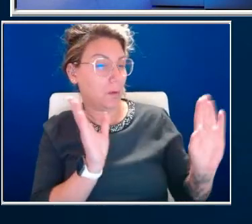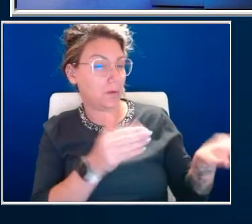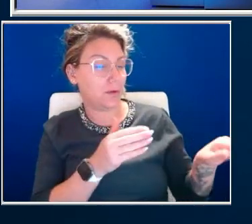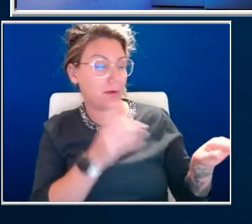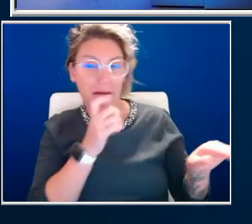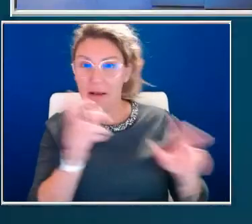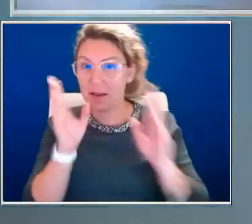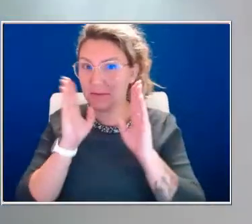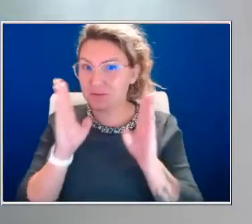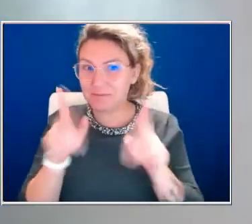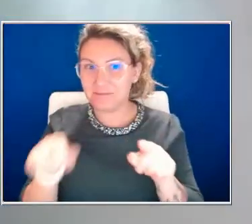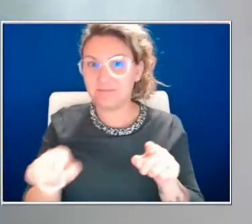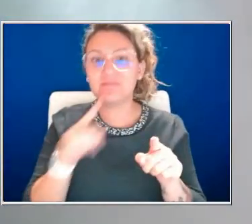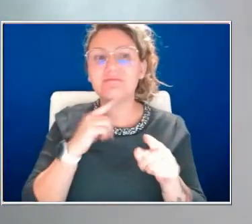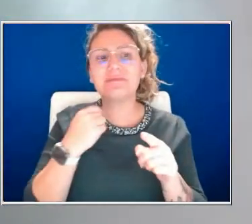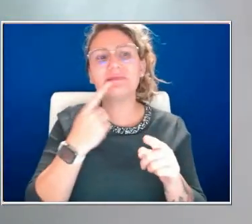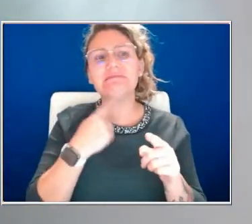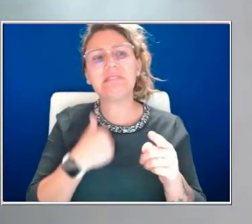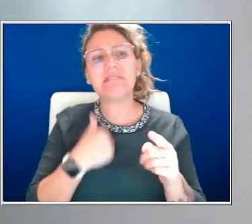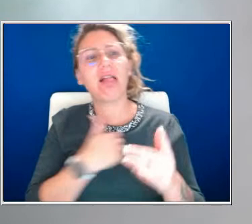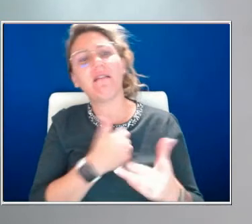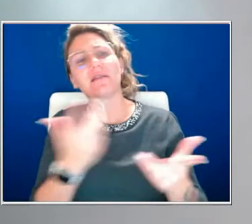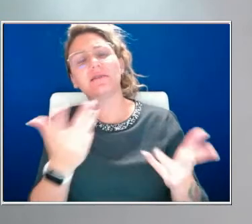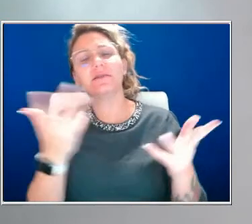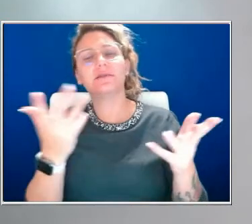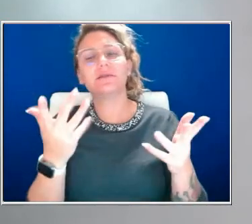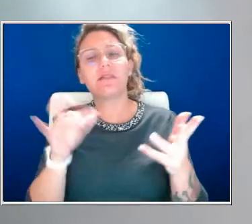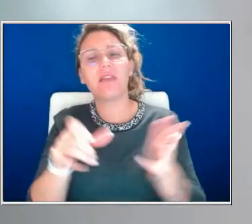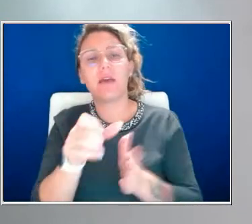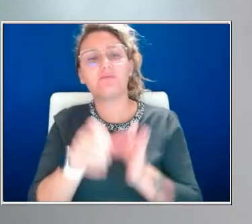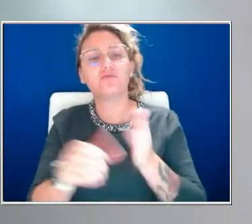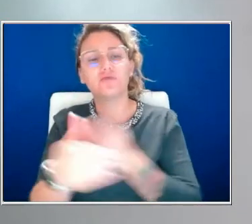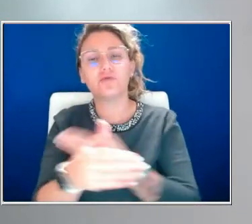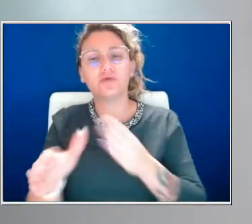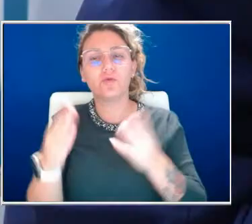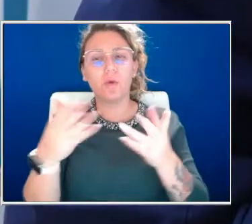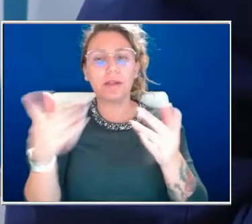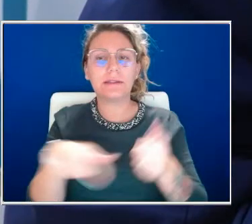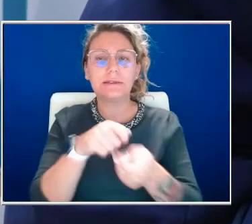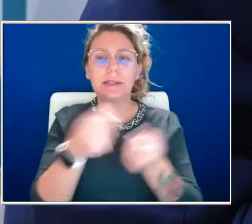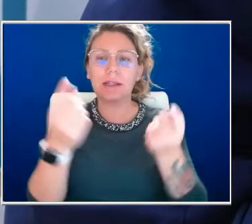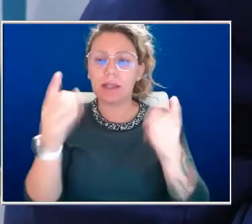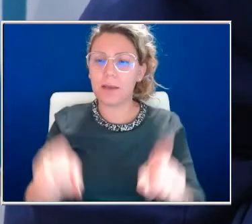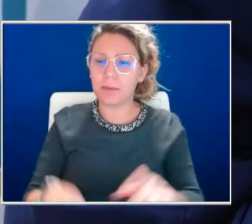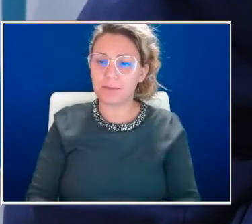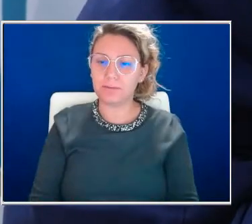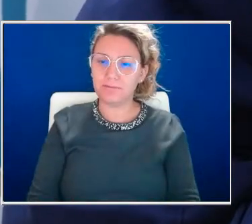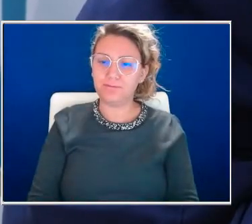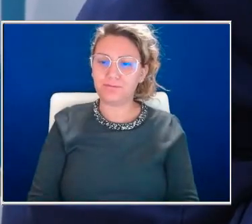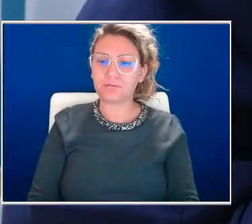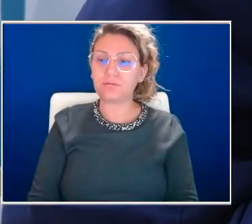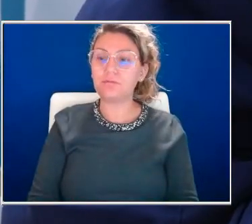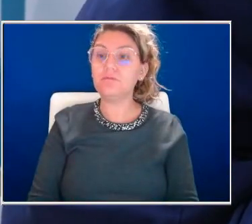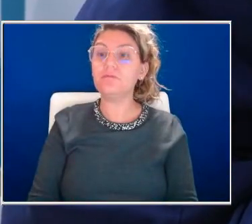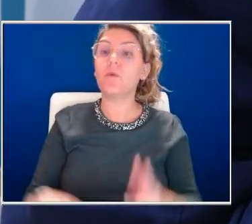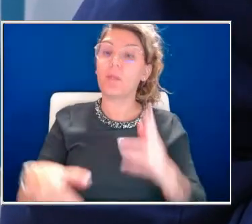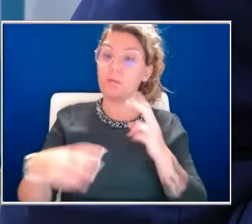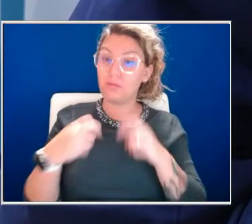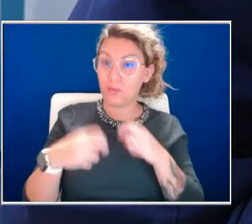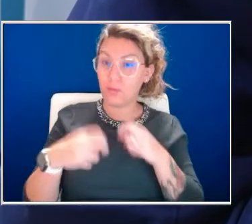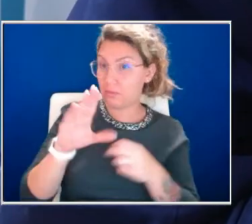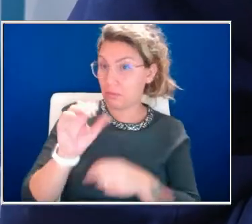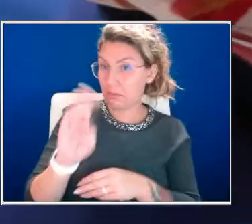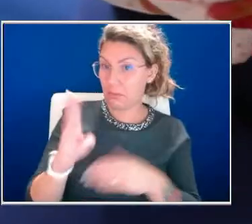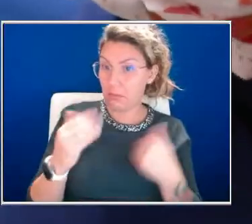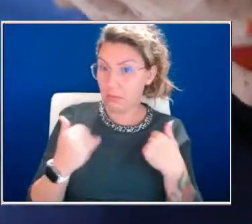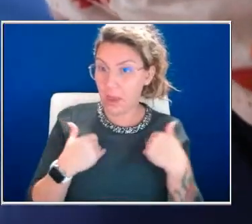tell us and take us inside that procedure room and exactly what you did. Well, the problem that Bob had was essentially